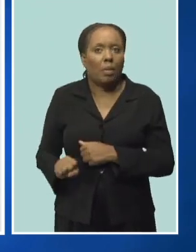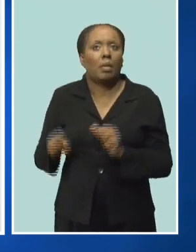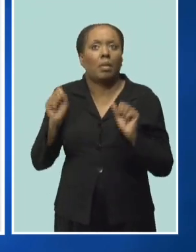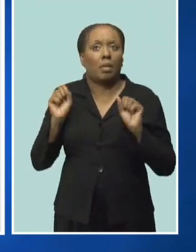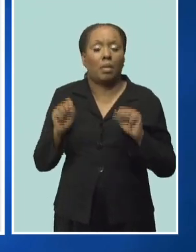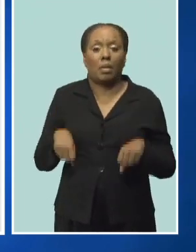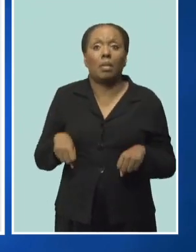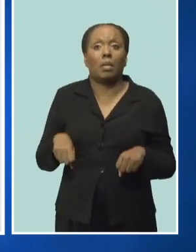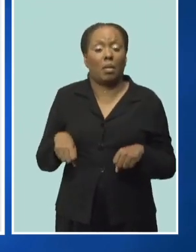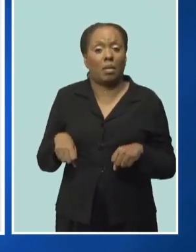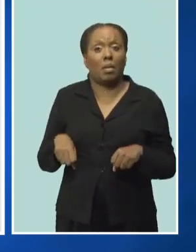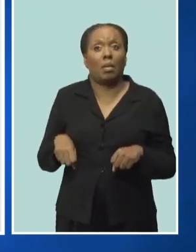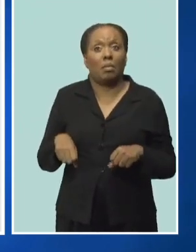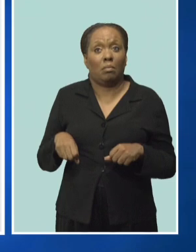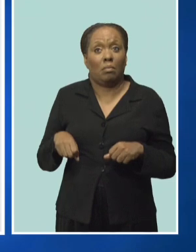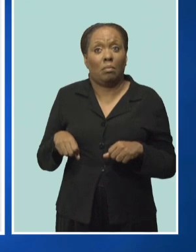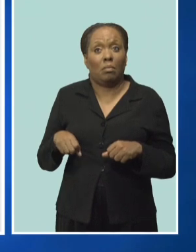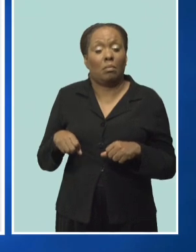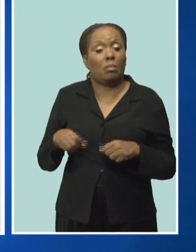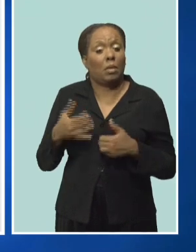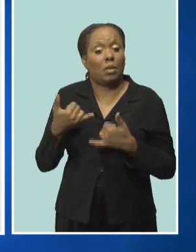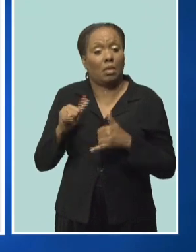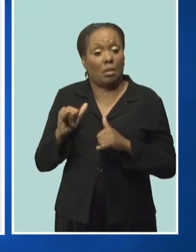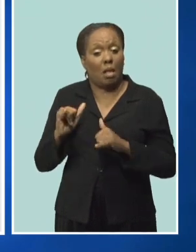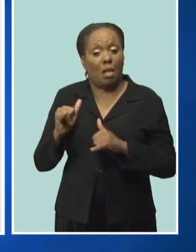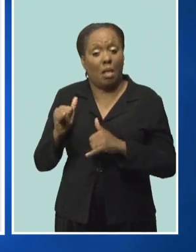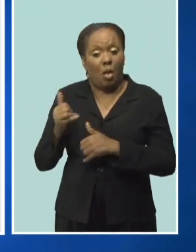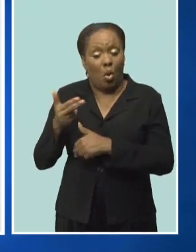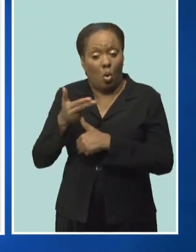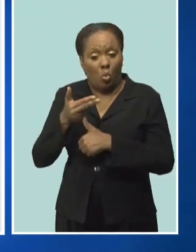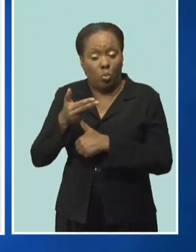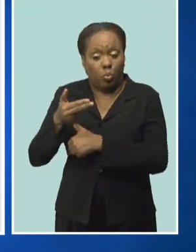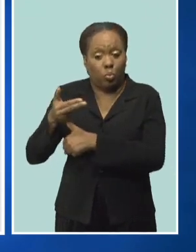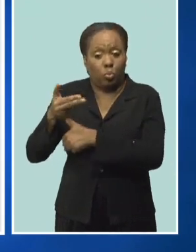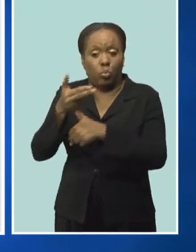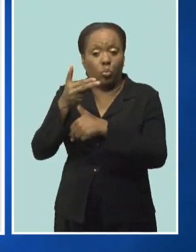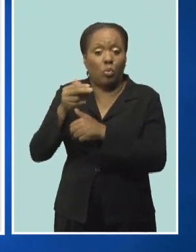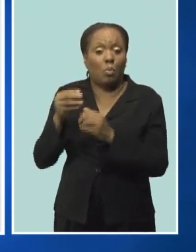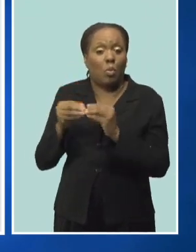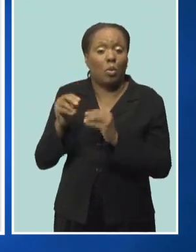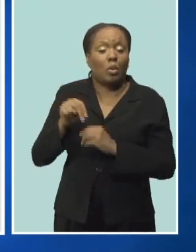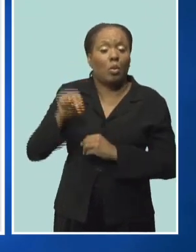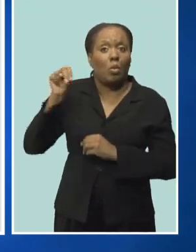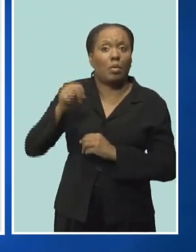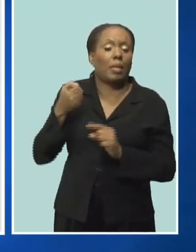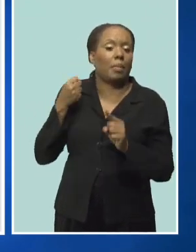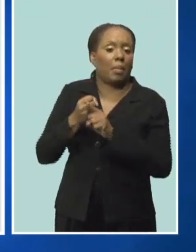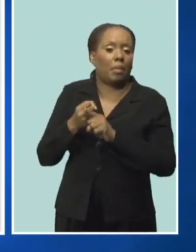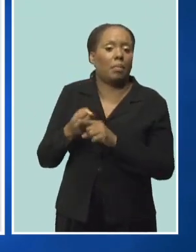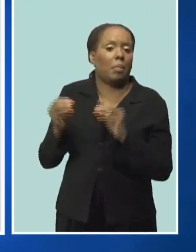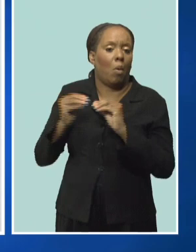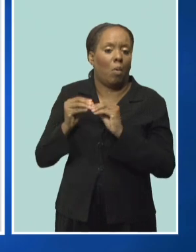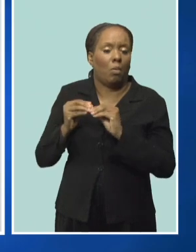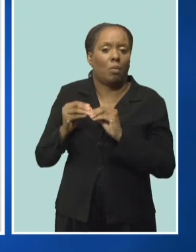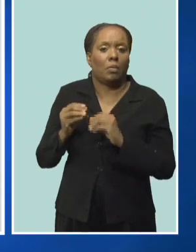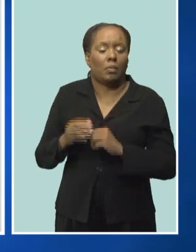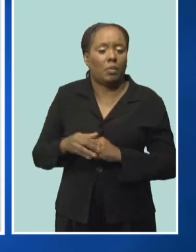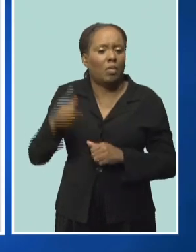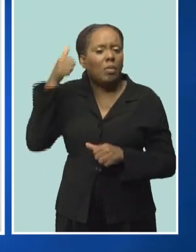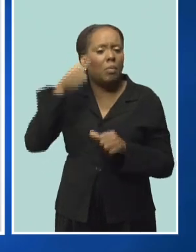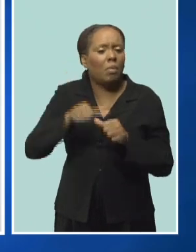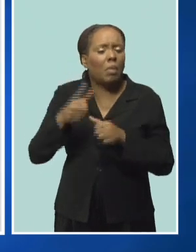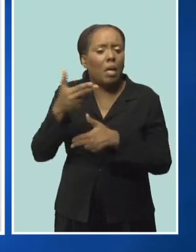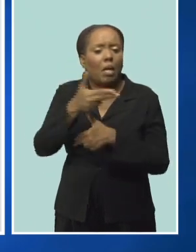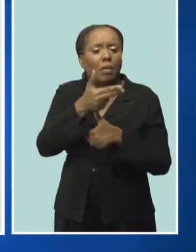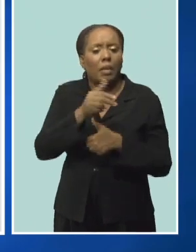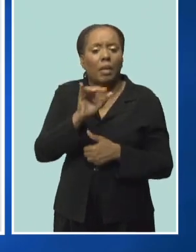any point move north. It can at any point seek to impact us more. Hurricane Ivan, as you know,